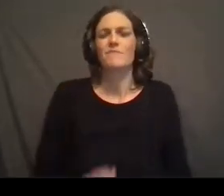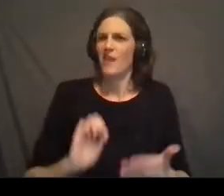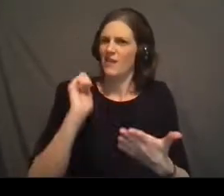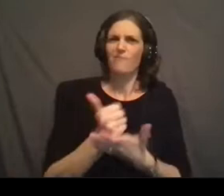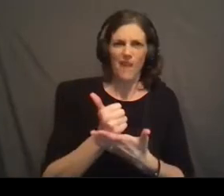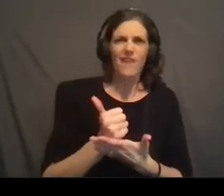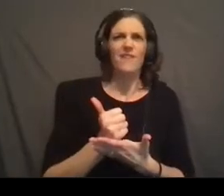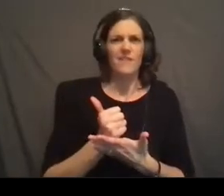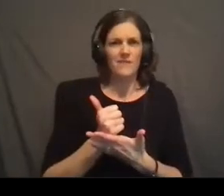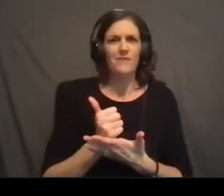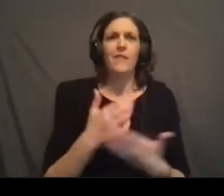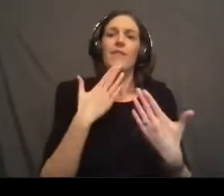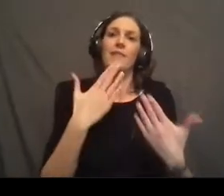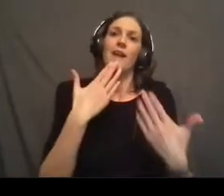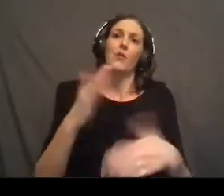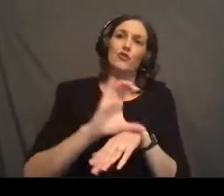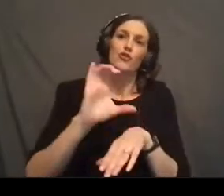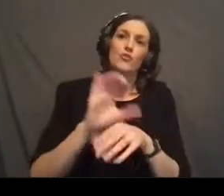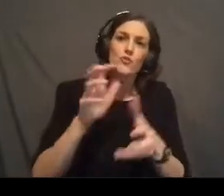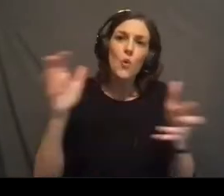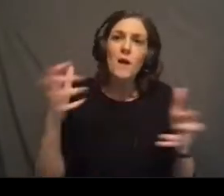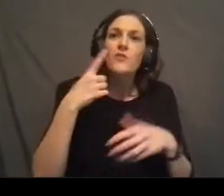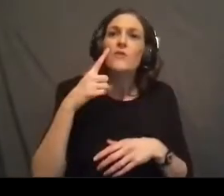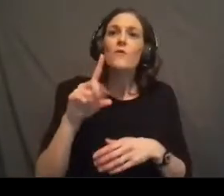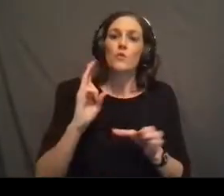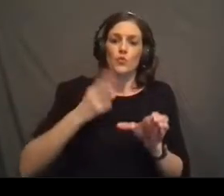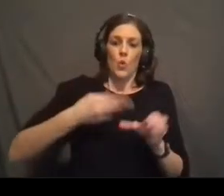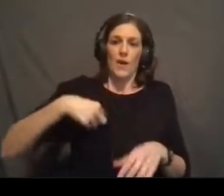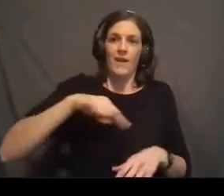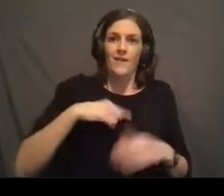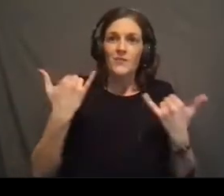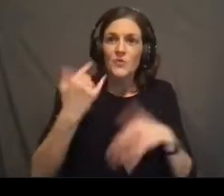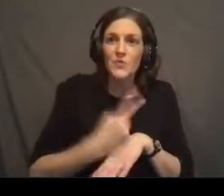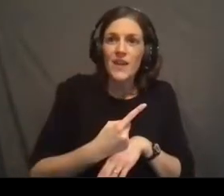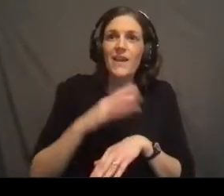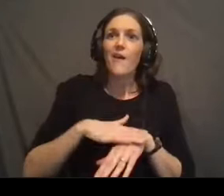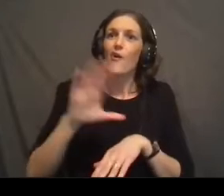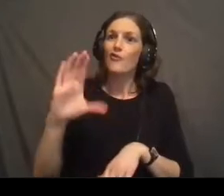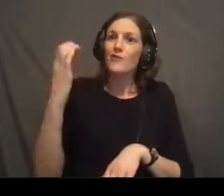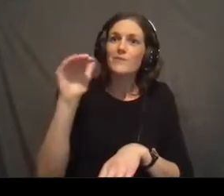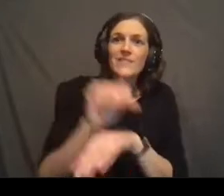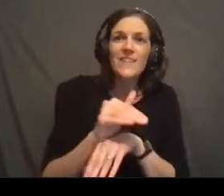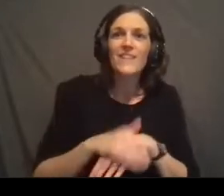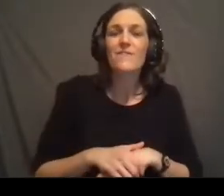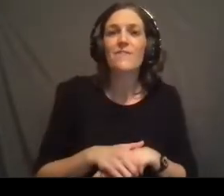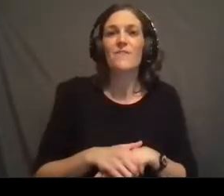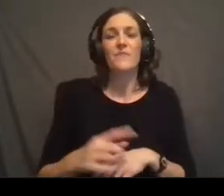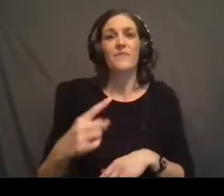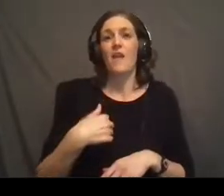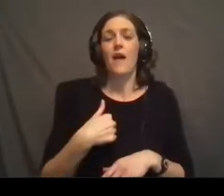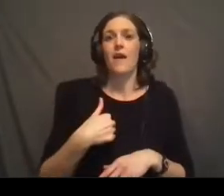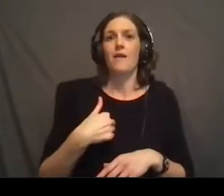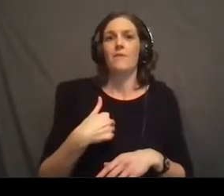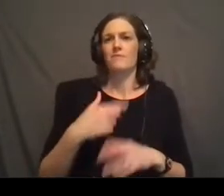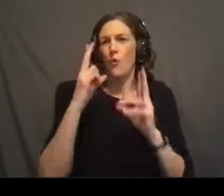Amen. Thank you, church, so much for joining us today on Christmas Eve. I am